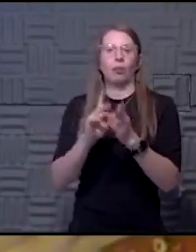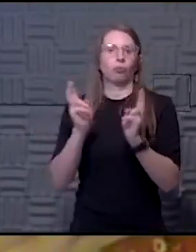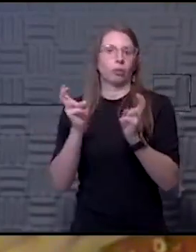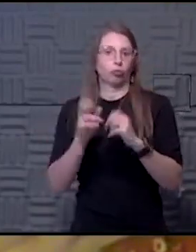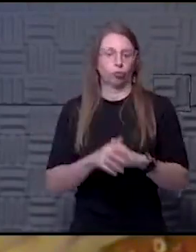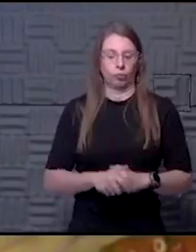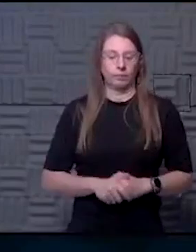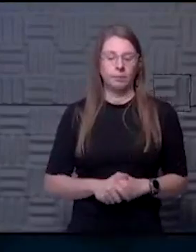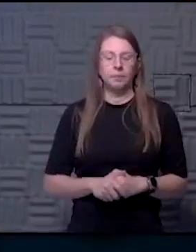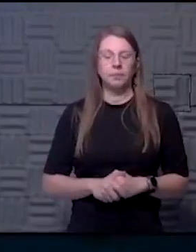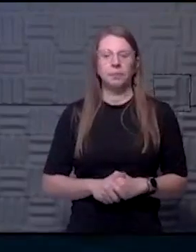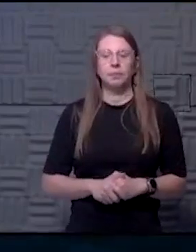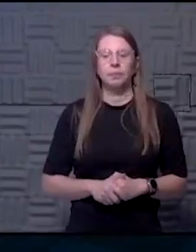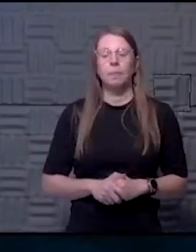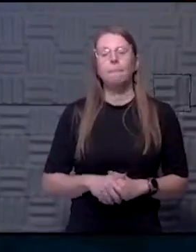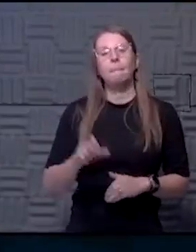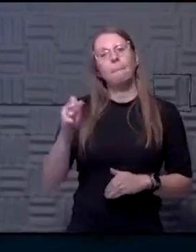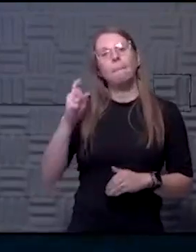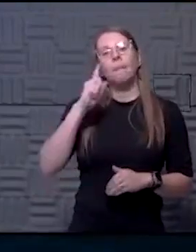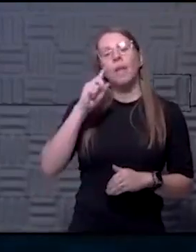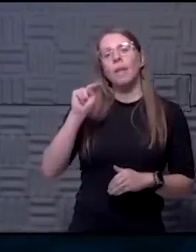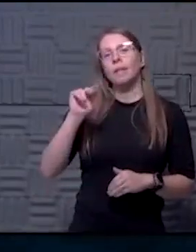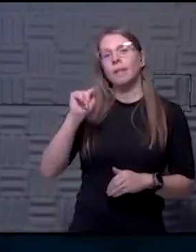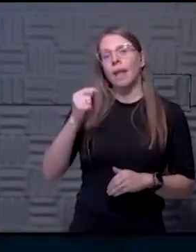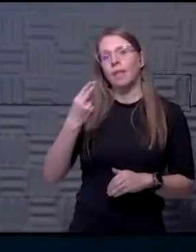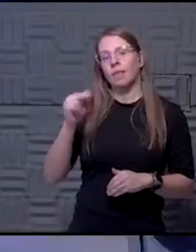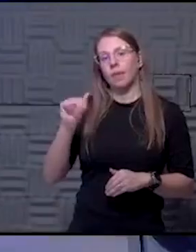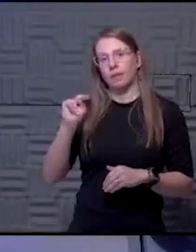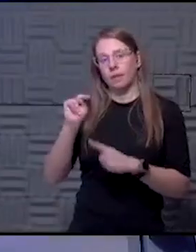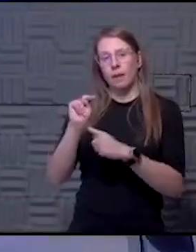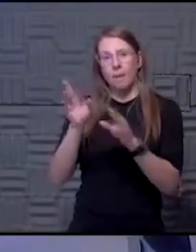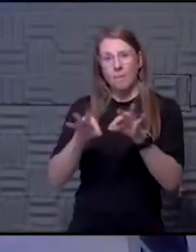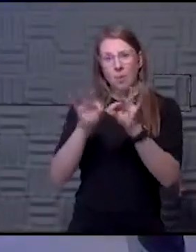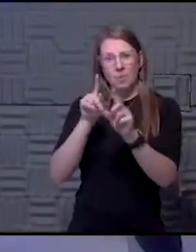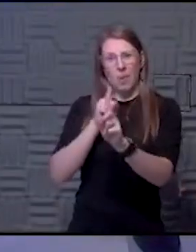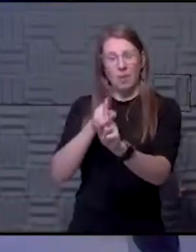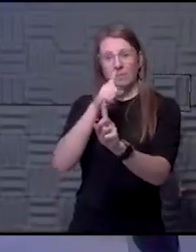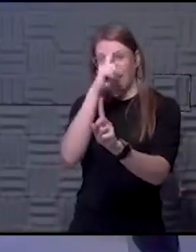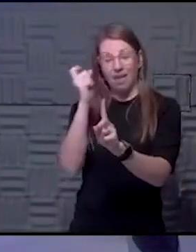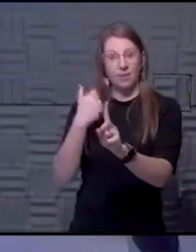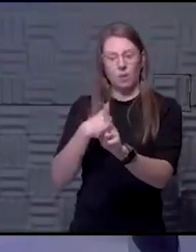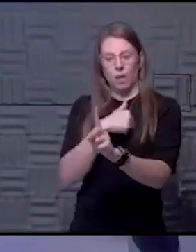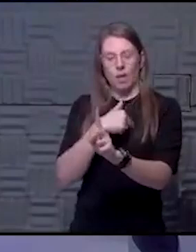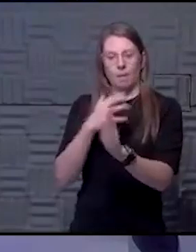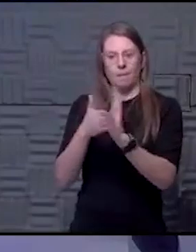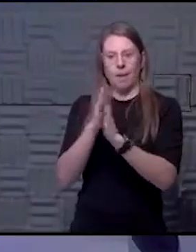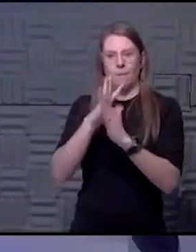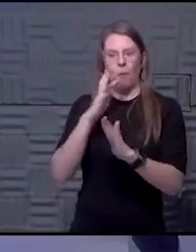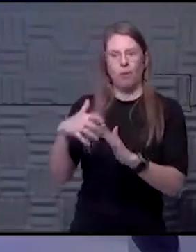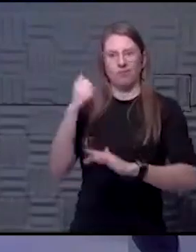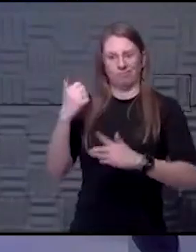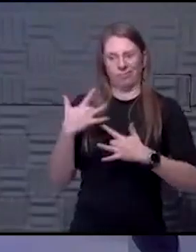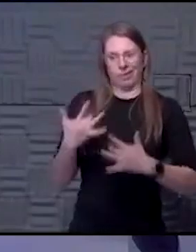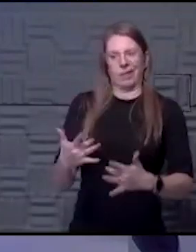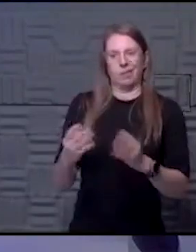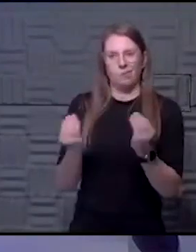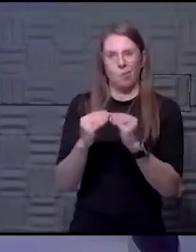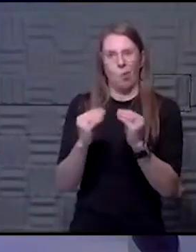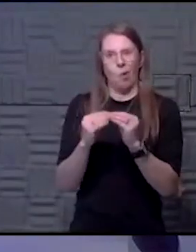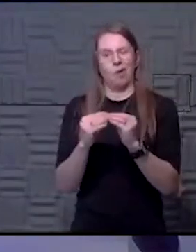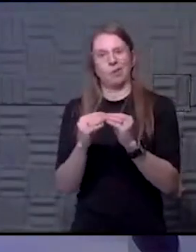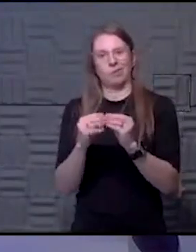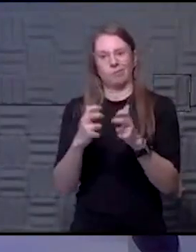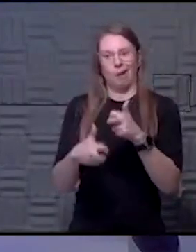conditions. Yeah, and I think, Nathan, that this is actually a really important point, because the truth is, as we get older, we tend to have more